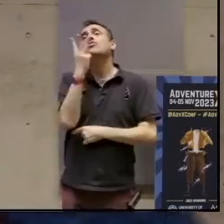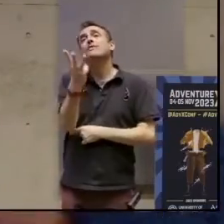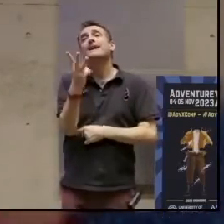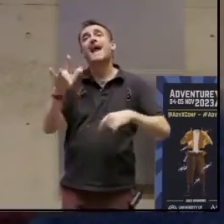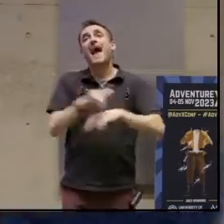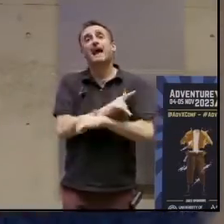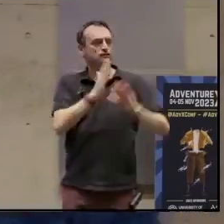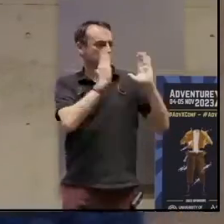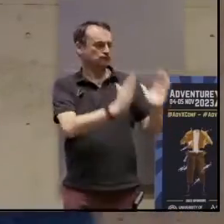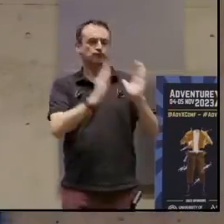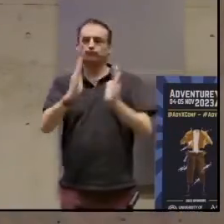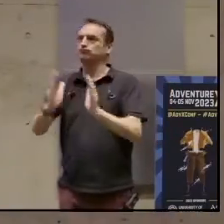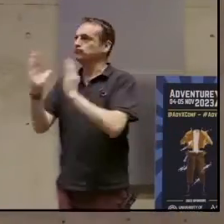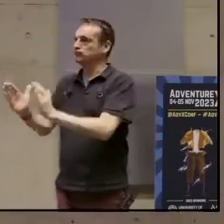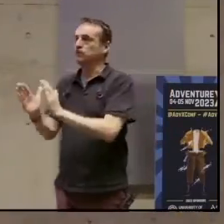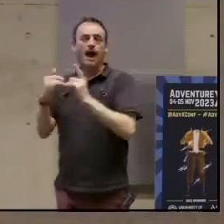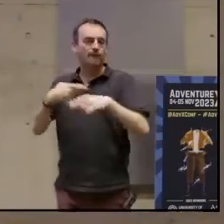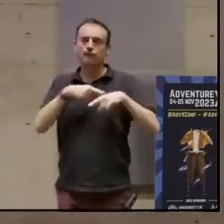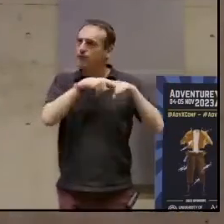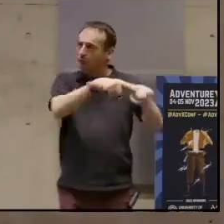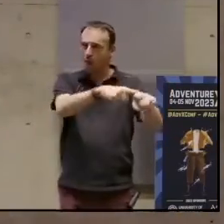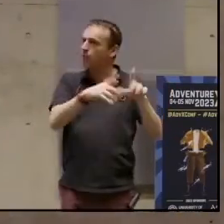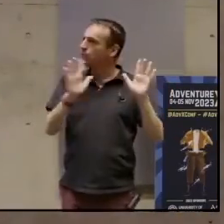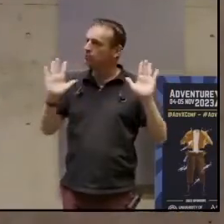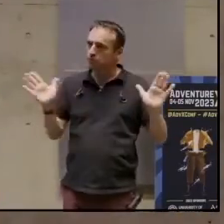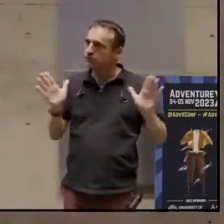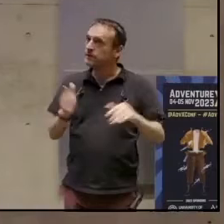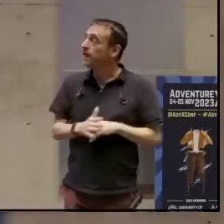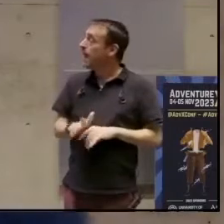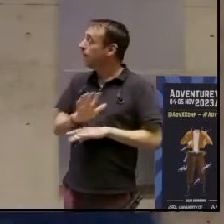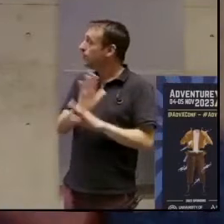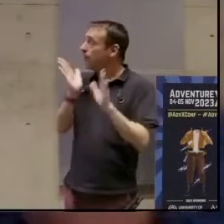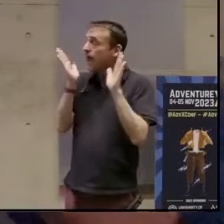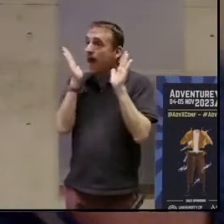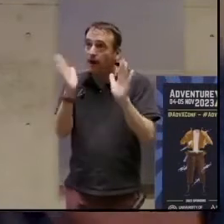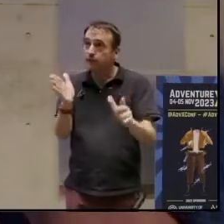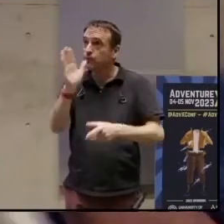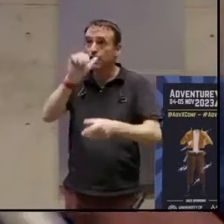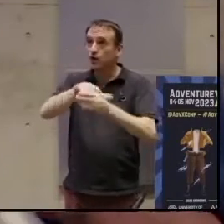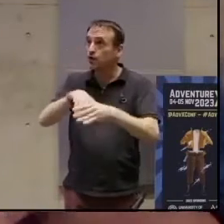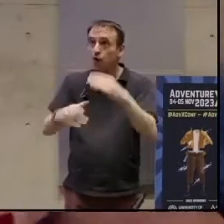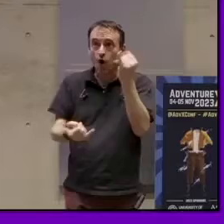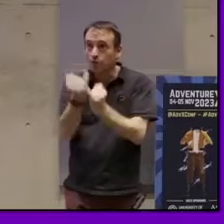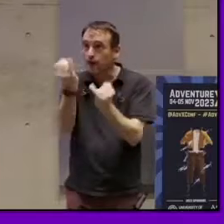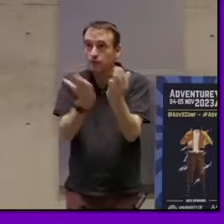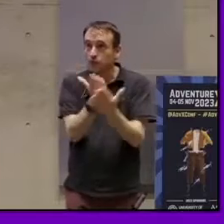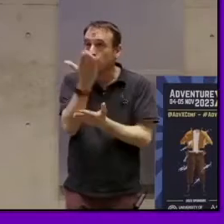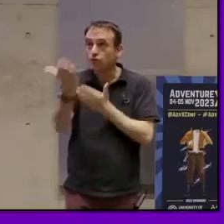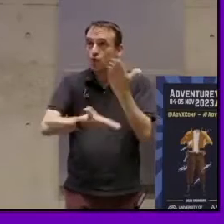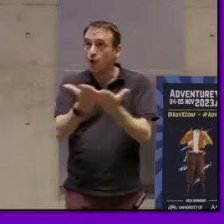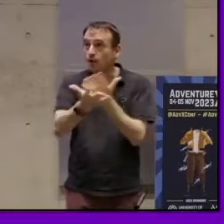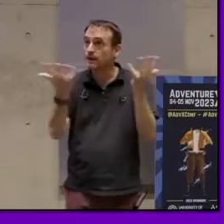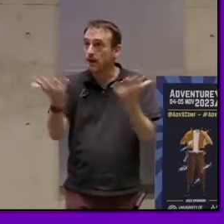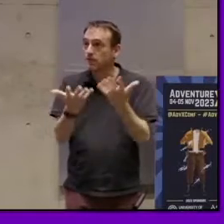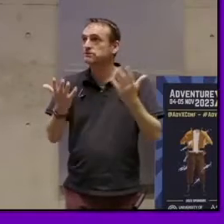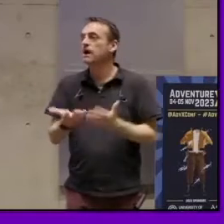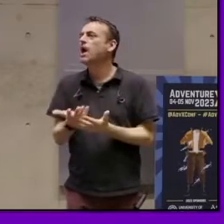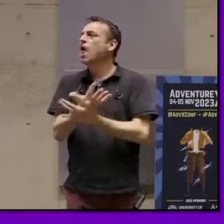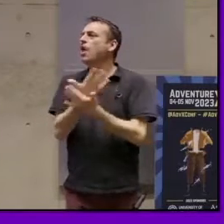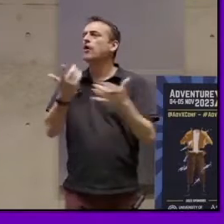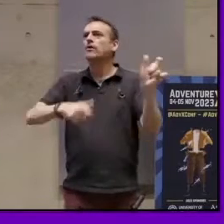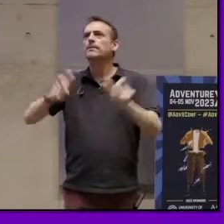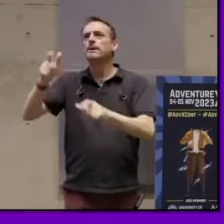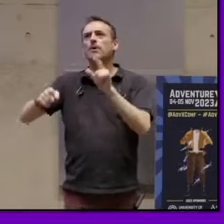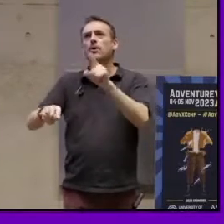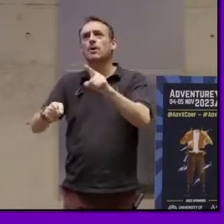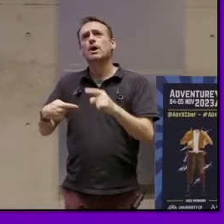journey because they fit the criteria of both of the above. And we do not have to have conflict as a story driver. We've got a bunch of narrative people in the room. Raise your